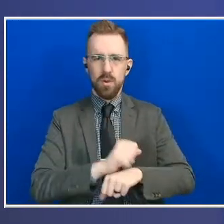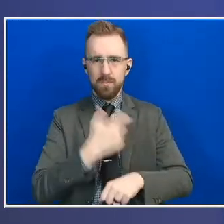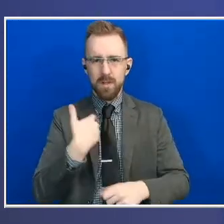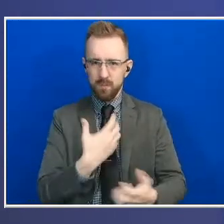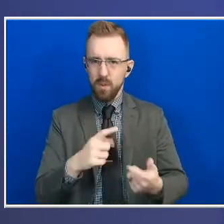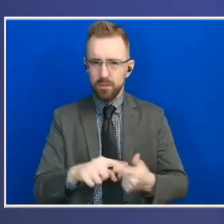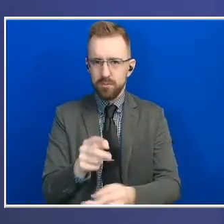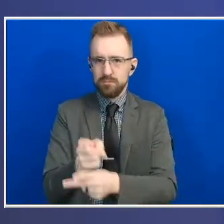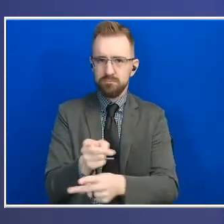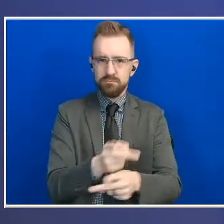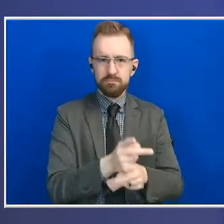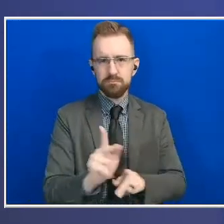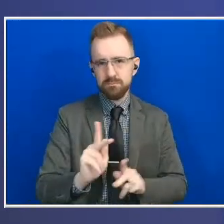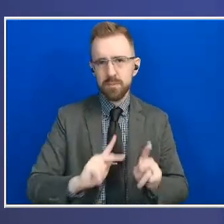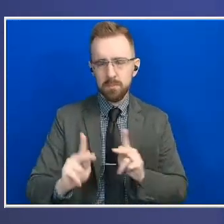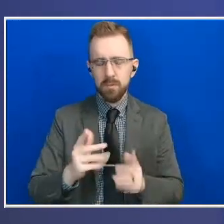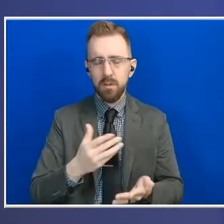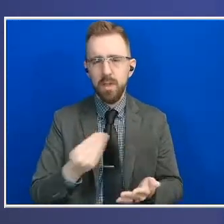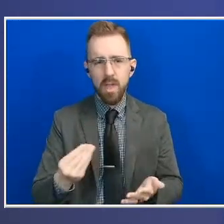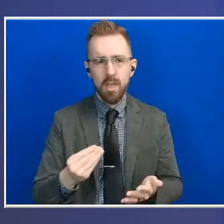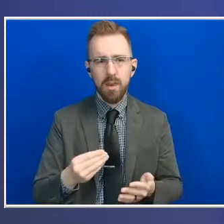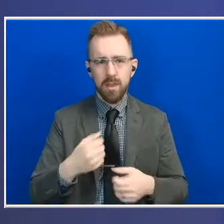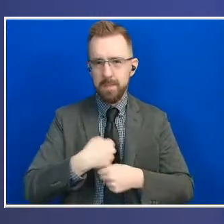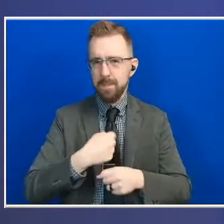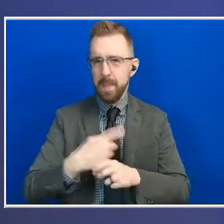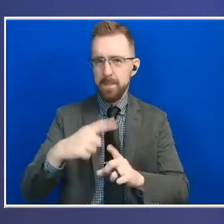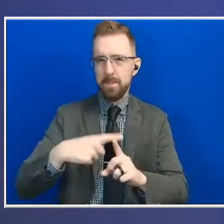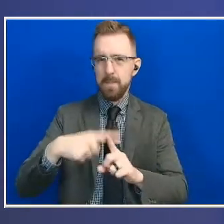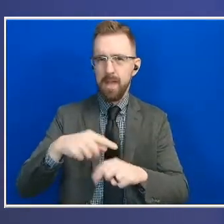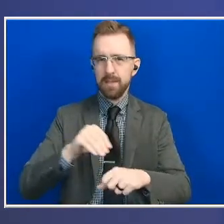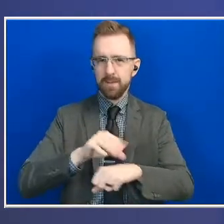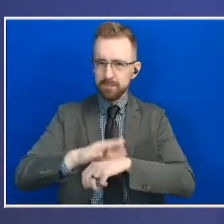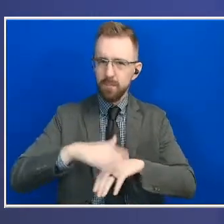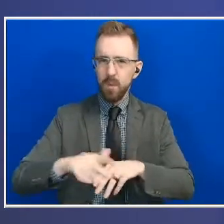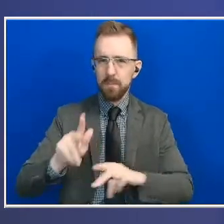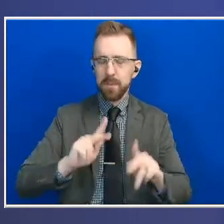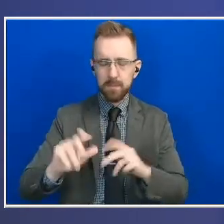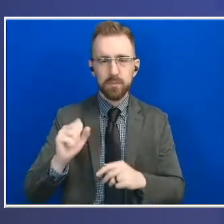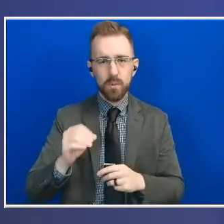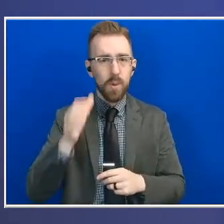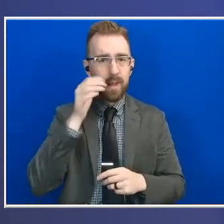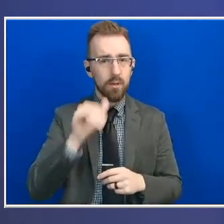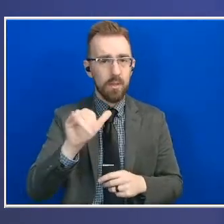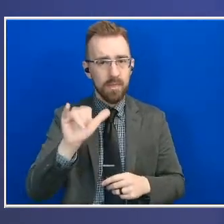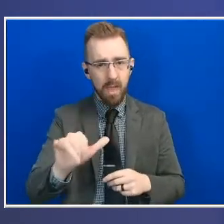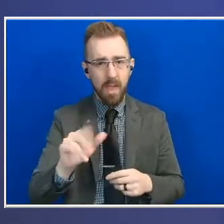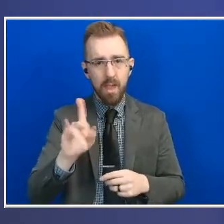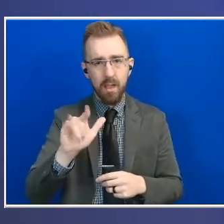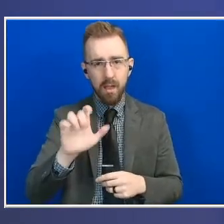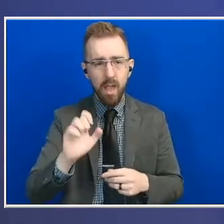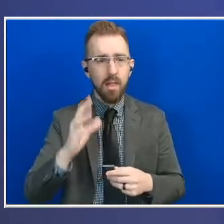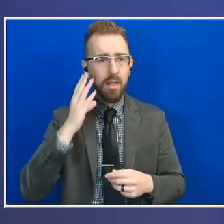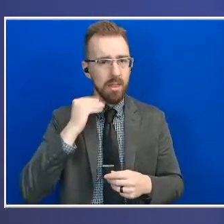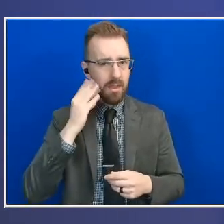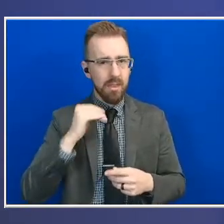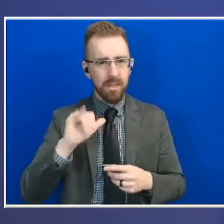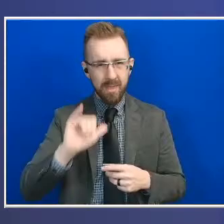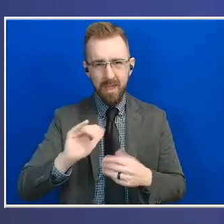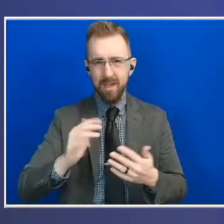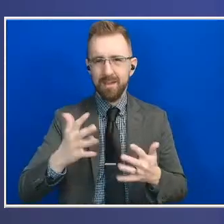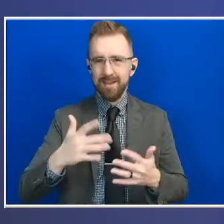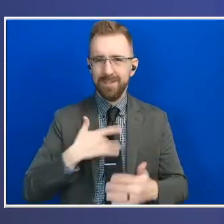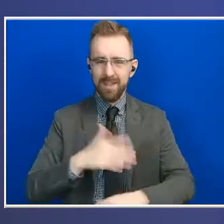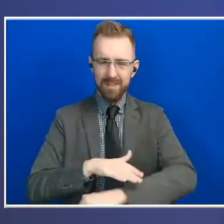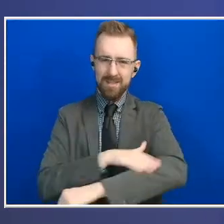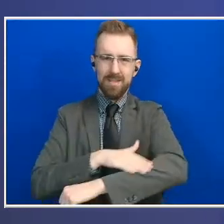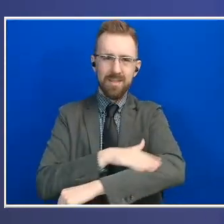and make a positive impact on people. So hearing that Kyle got to experience that kind of gives me goosebumps and makes me happy